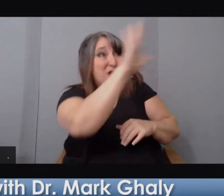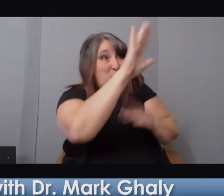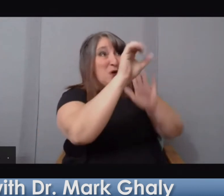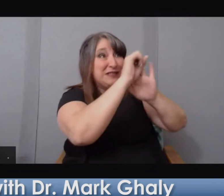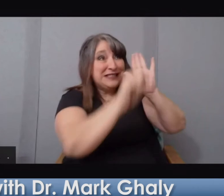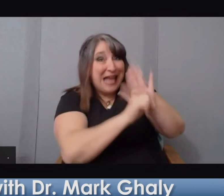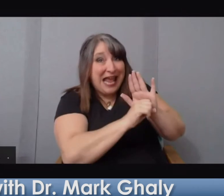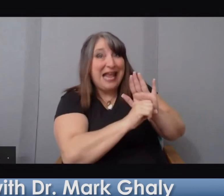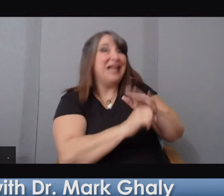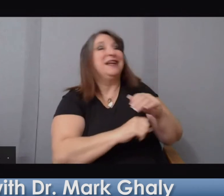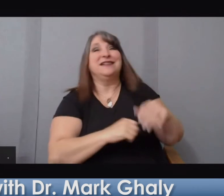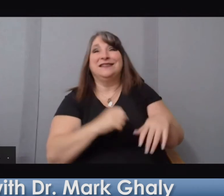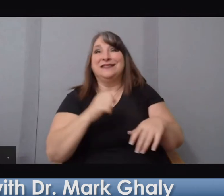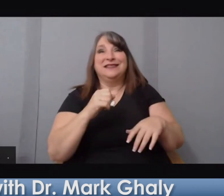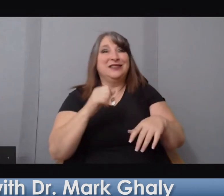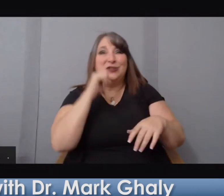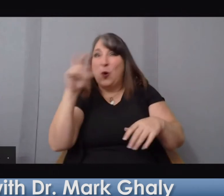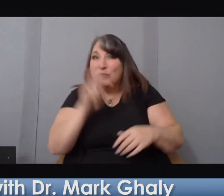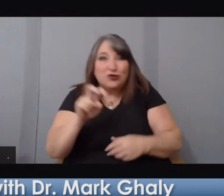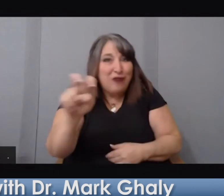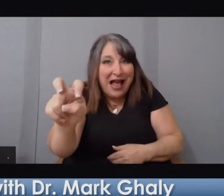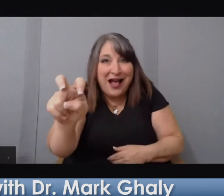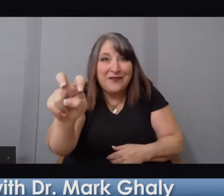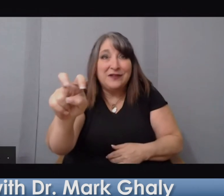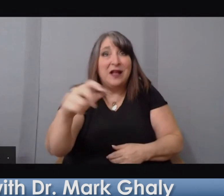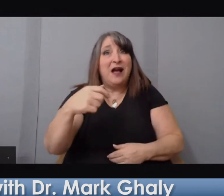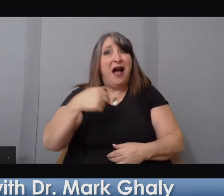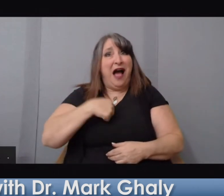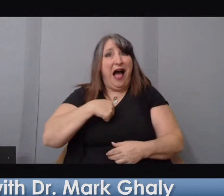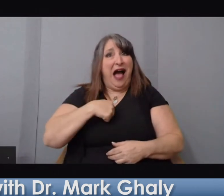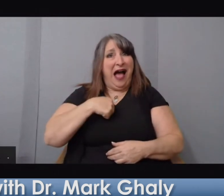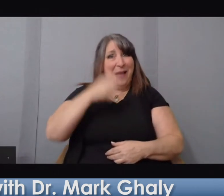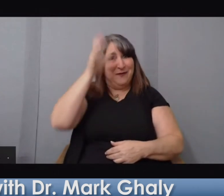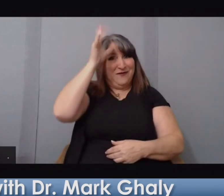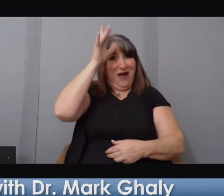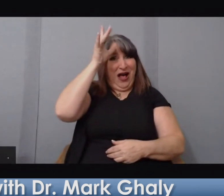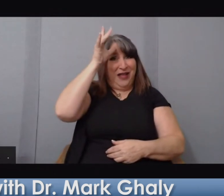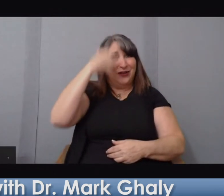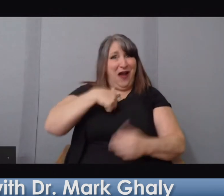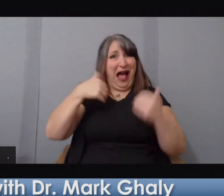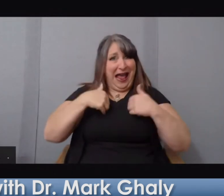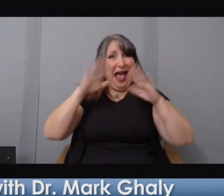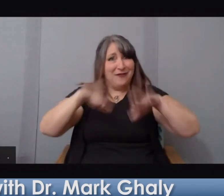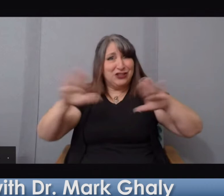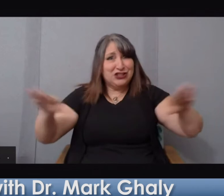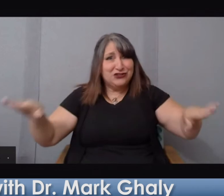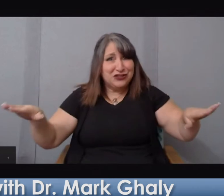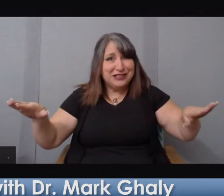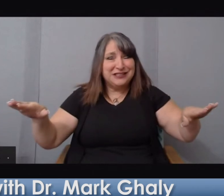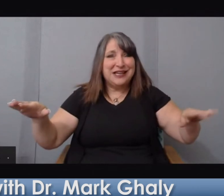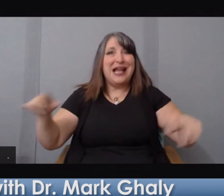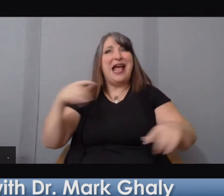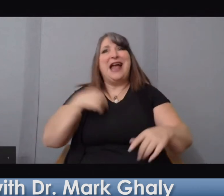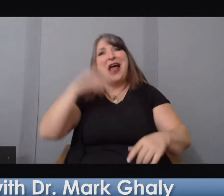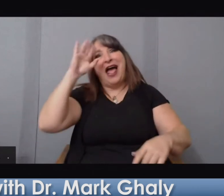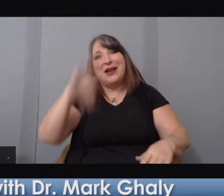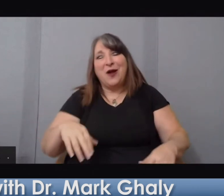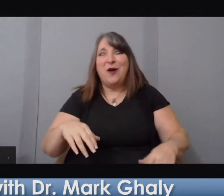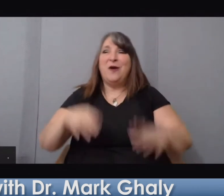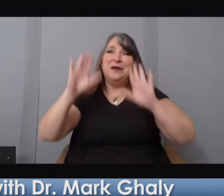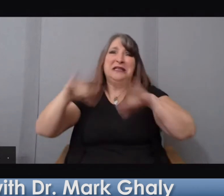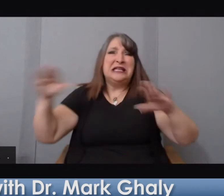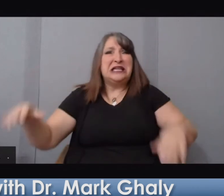certainly having kids myself, I understand the excitement, the urge, the fact that we miss it, the fact that our